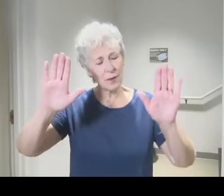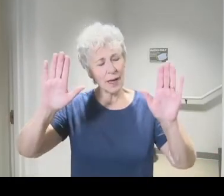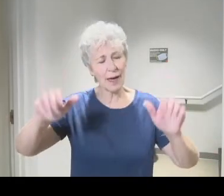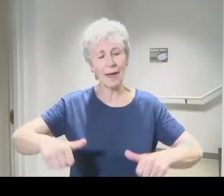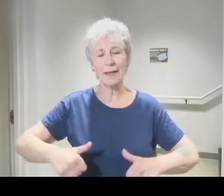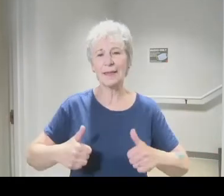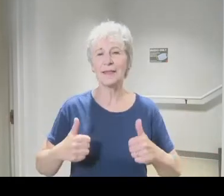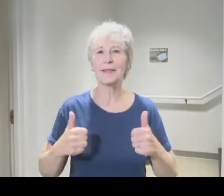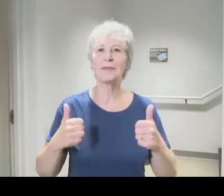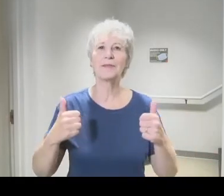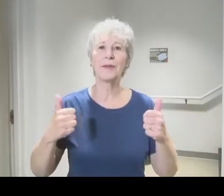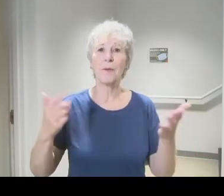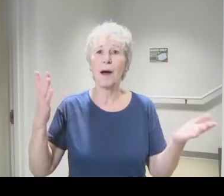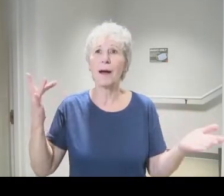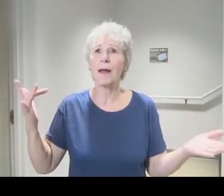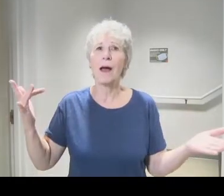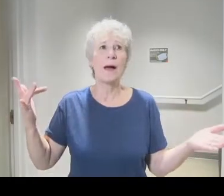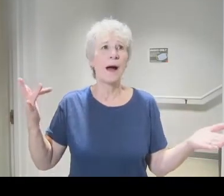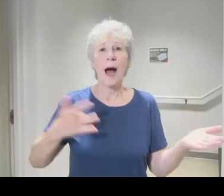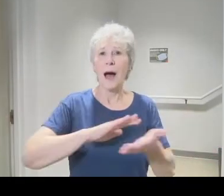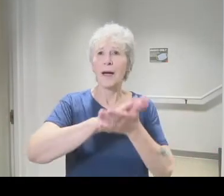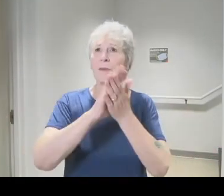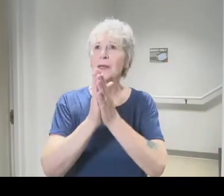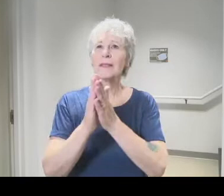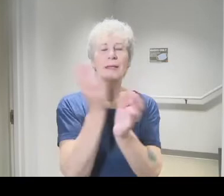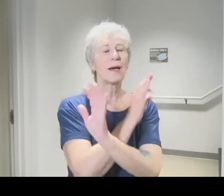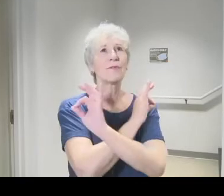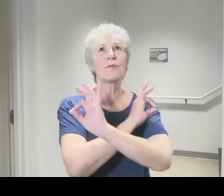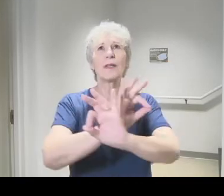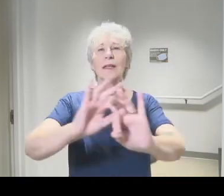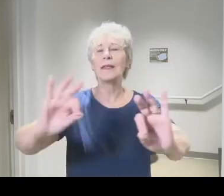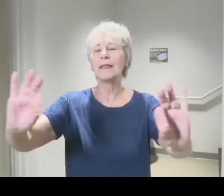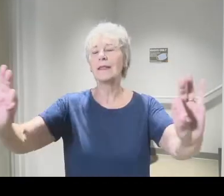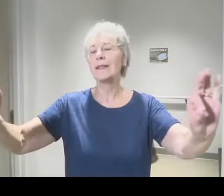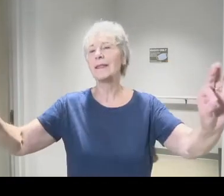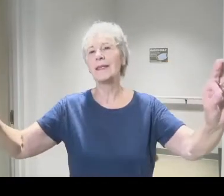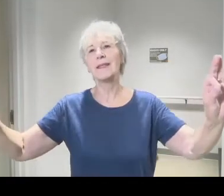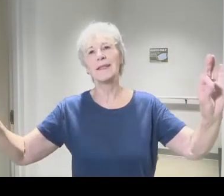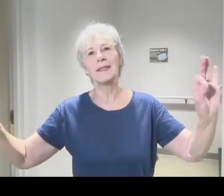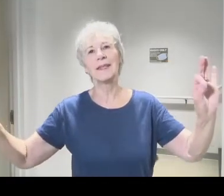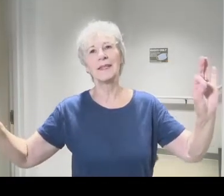your life. That I would be set free.